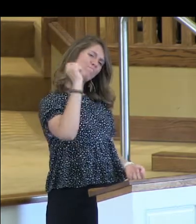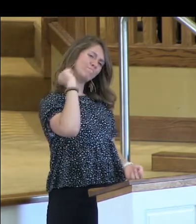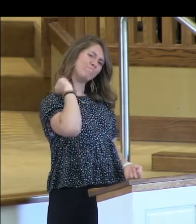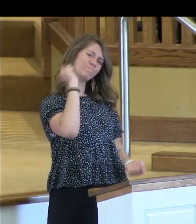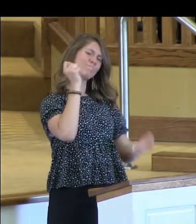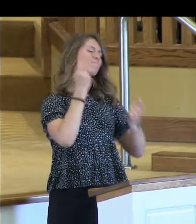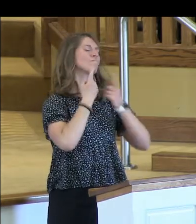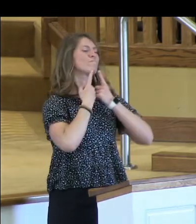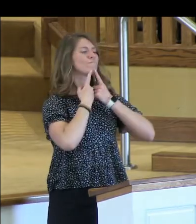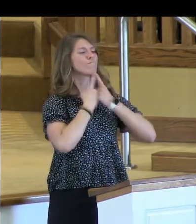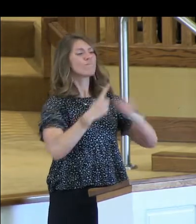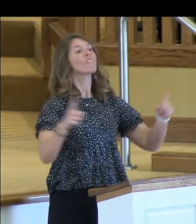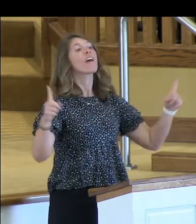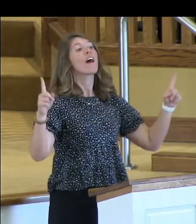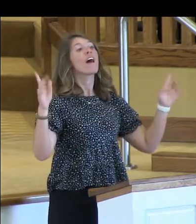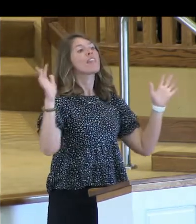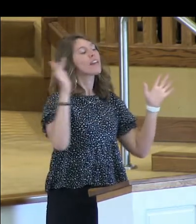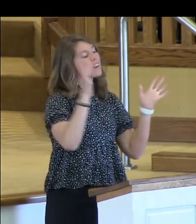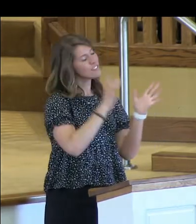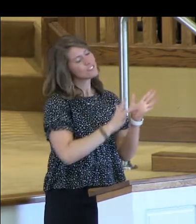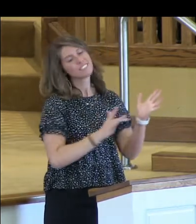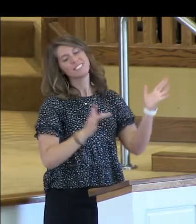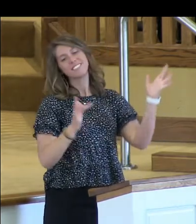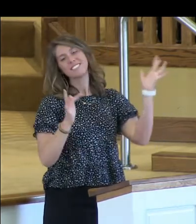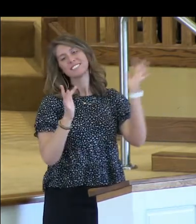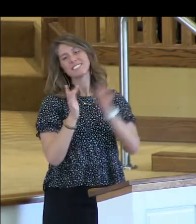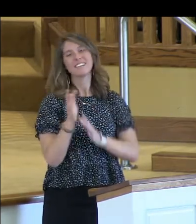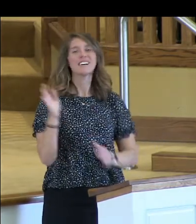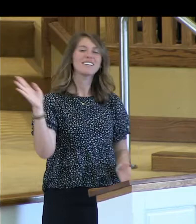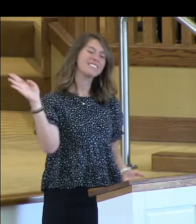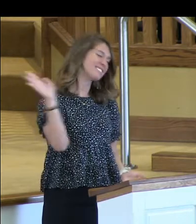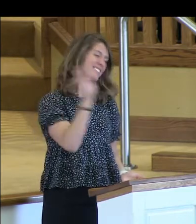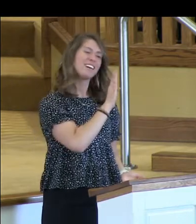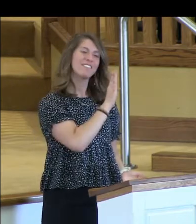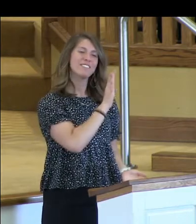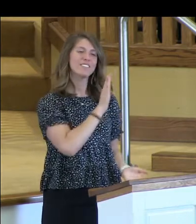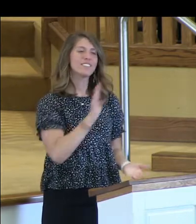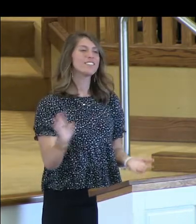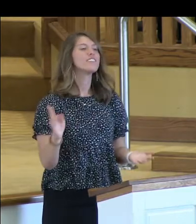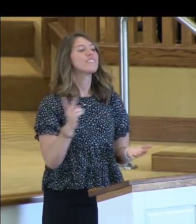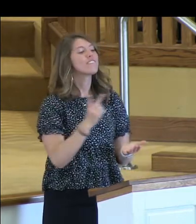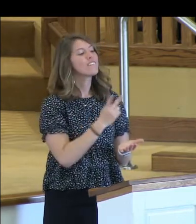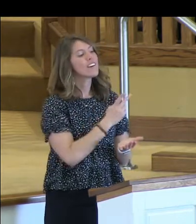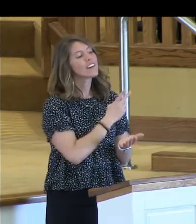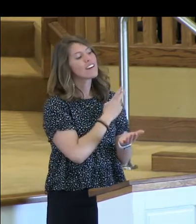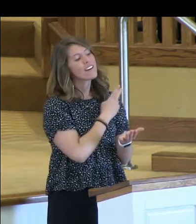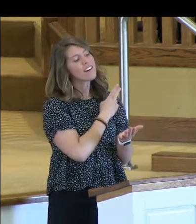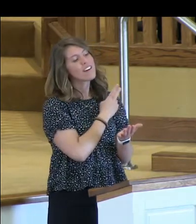to testify that Jesus never